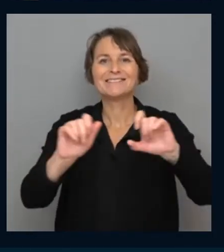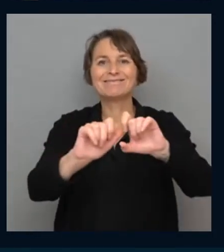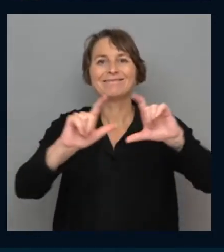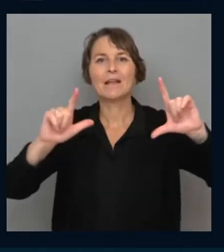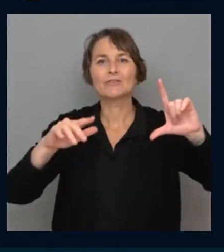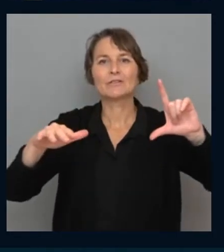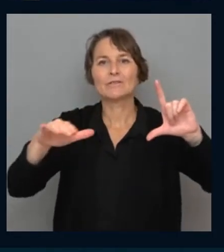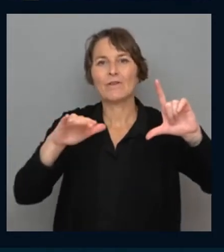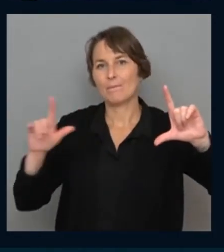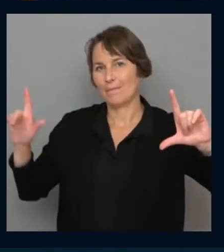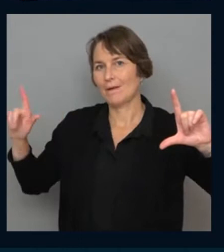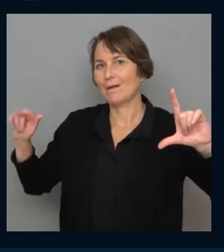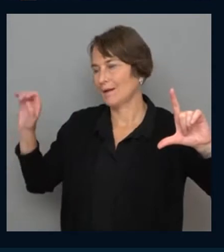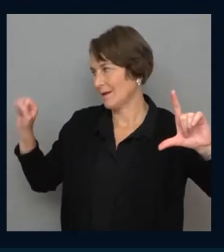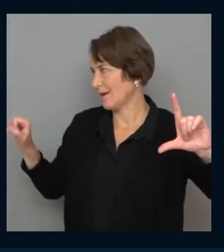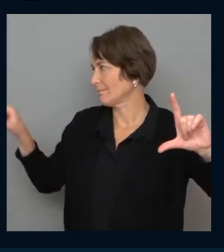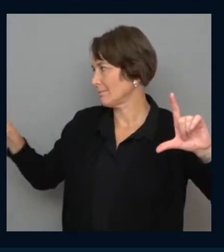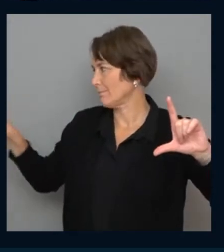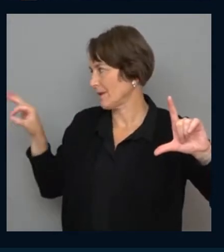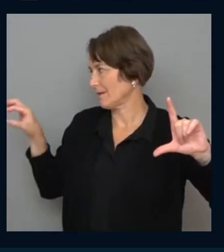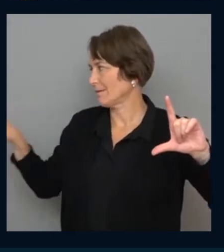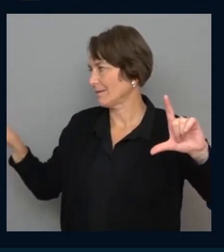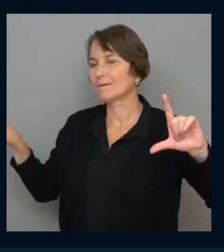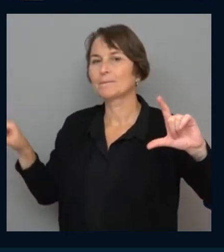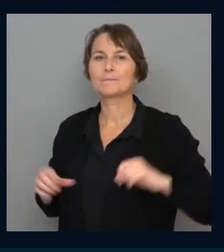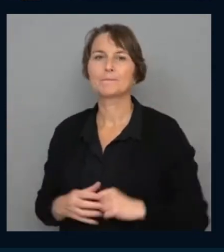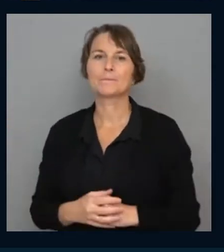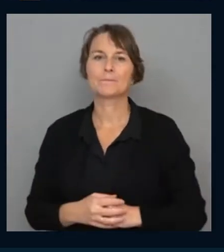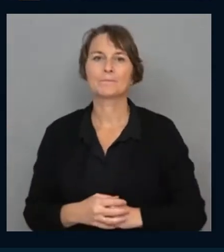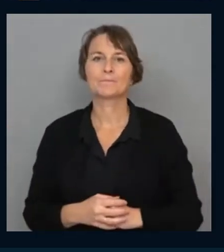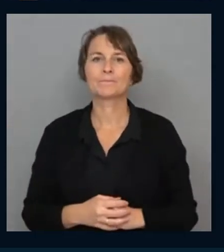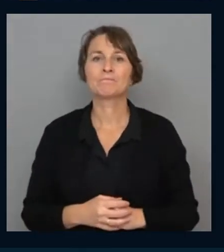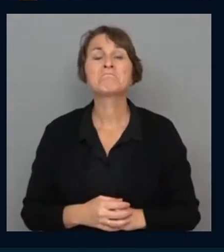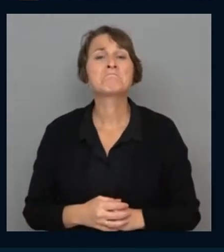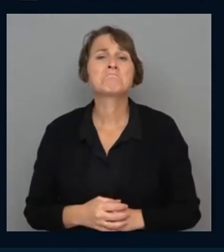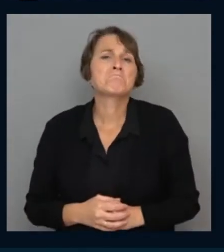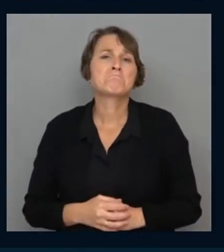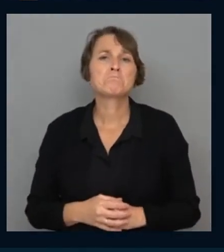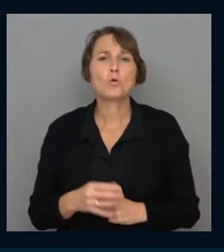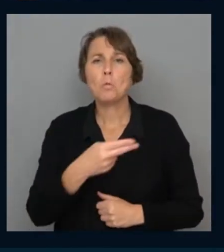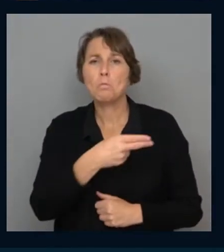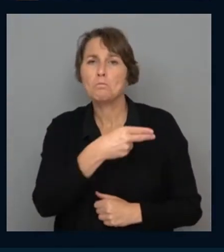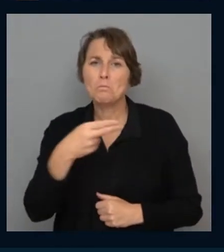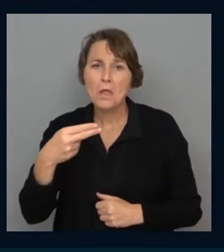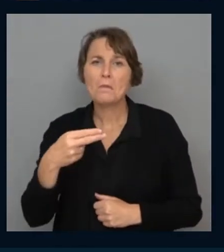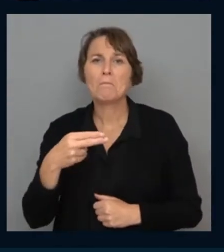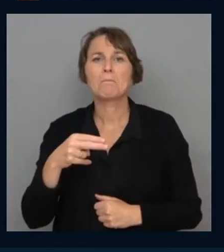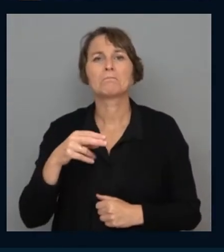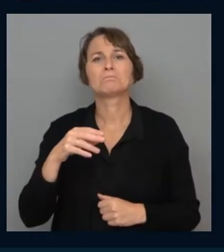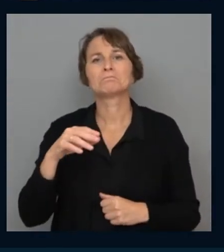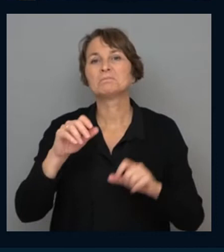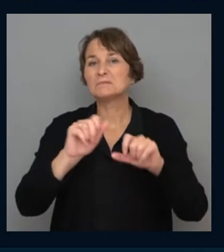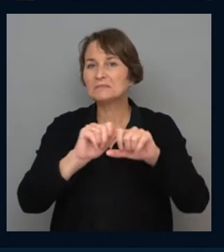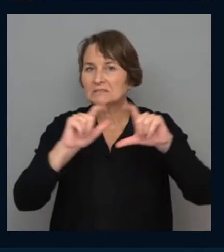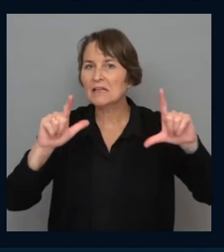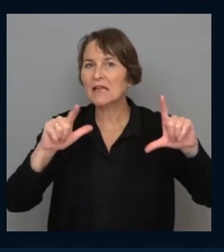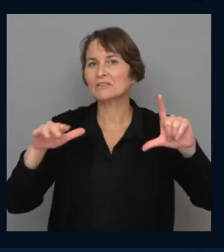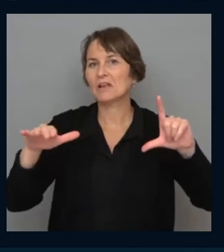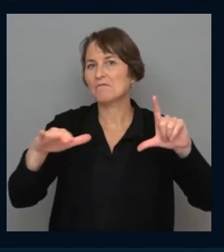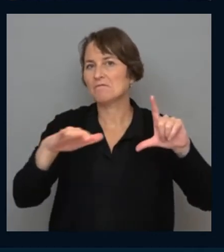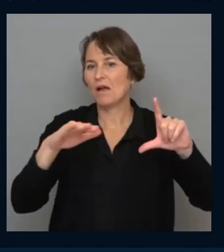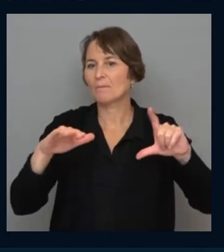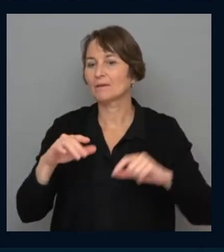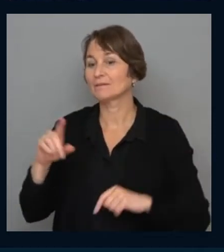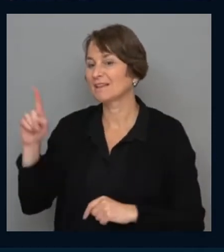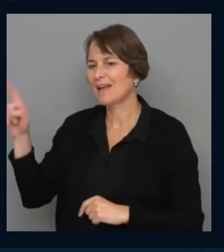app. So I want to call this the staging environment. We hit OK, go over there, and I want to create a